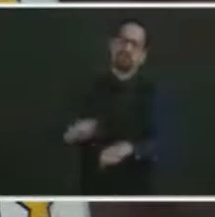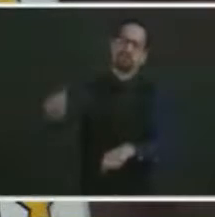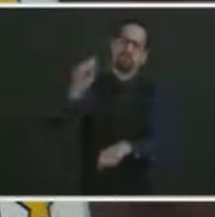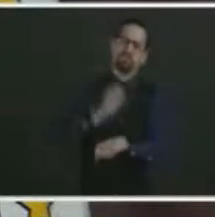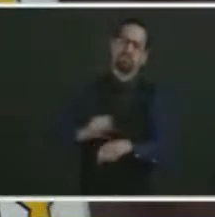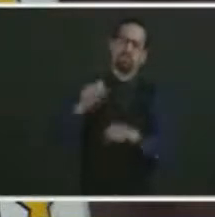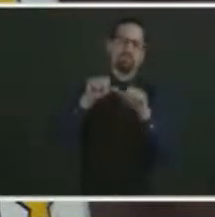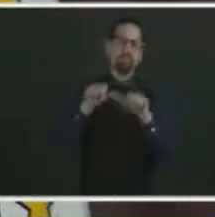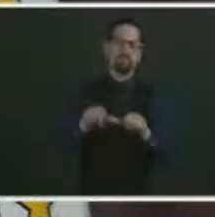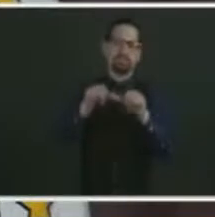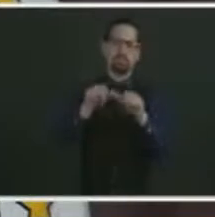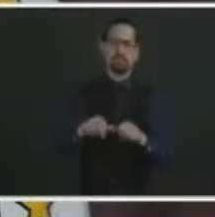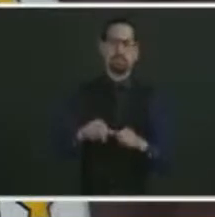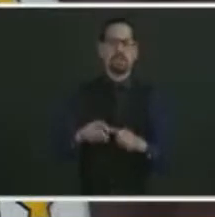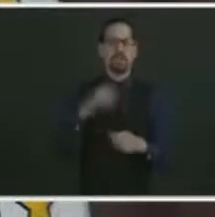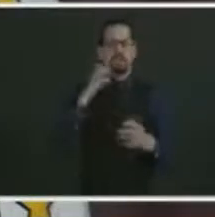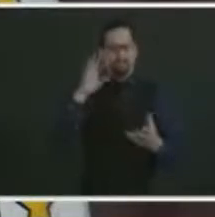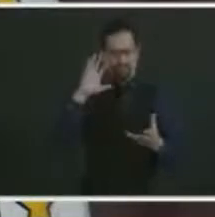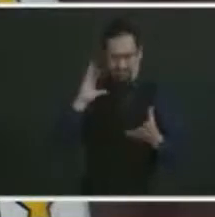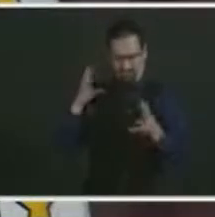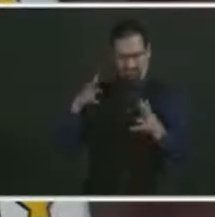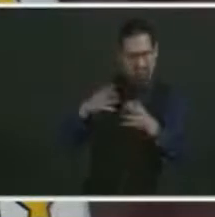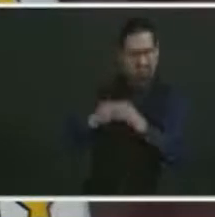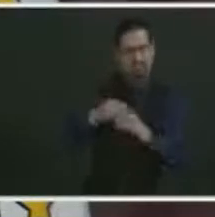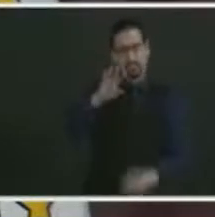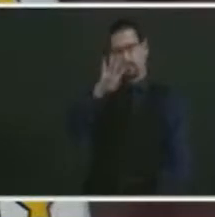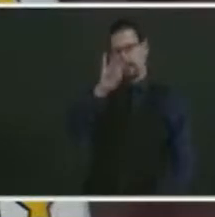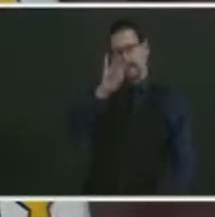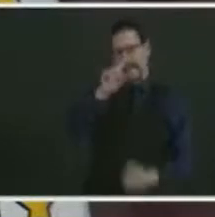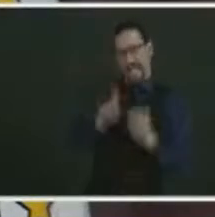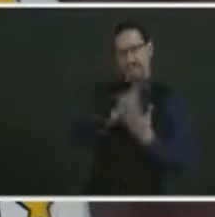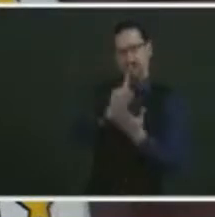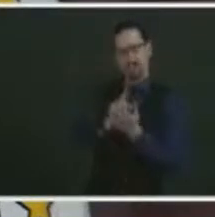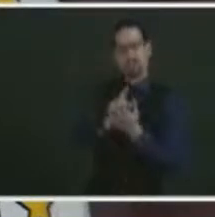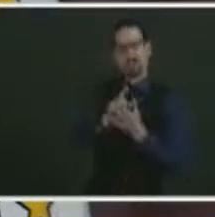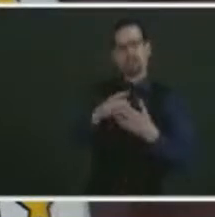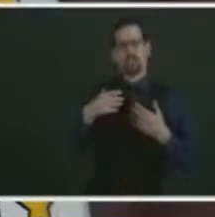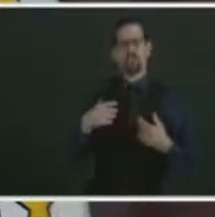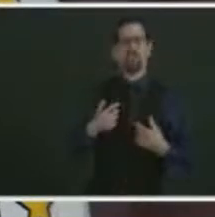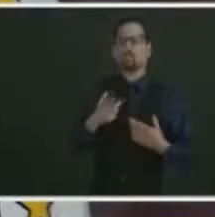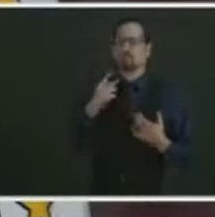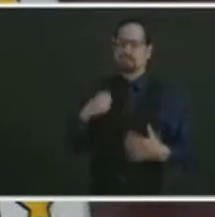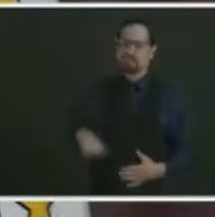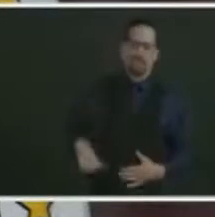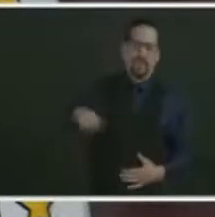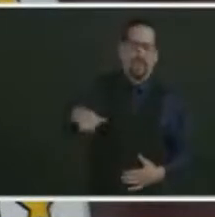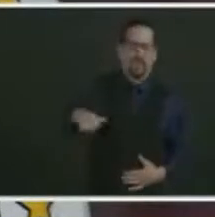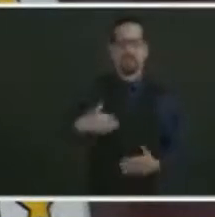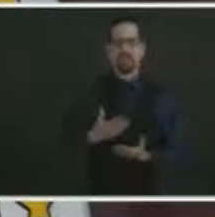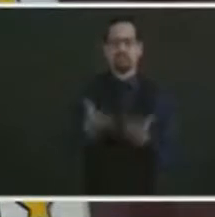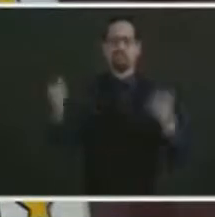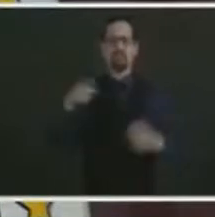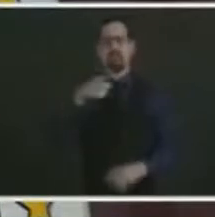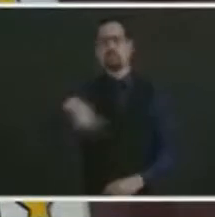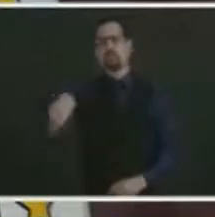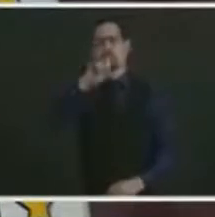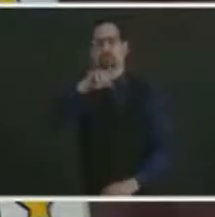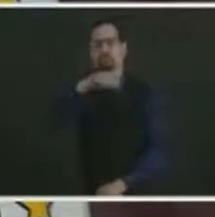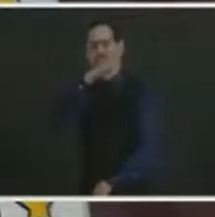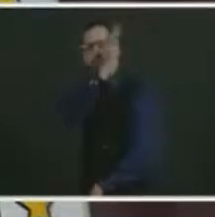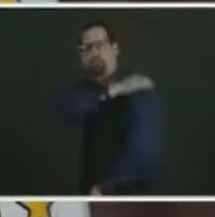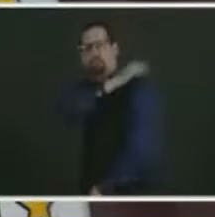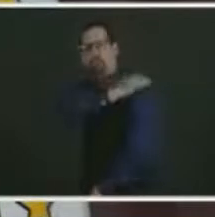you. You have made me so proud, and you should be proud of yourselves, and I know you're tired. I